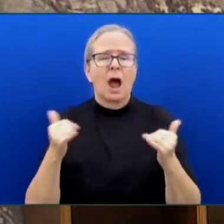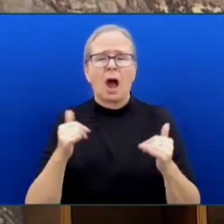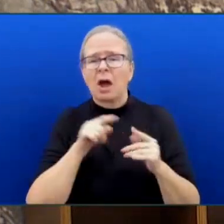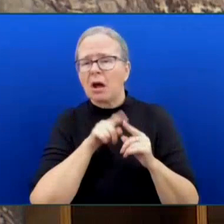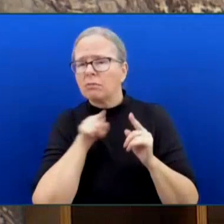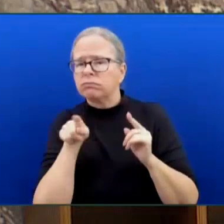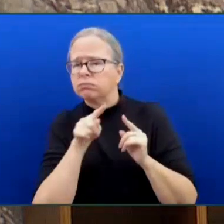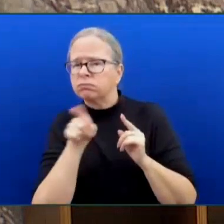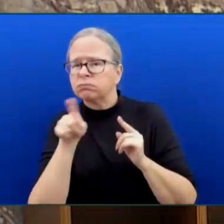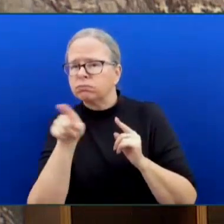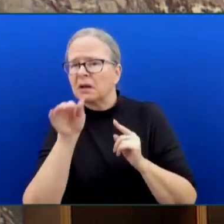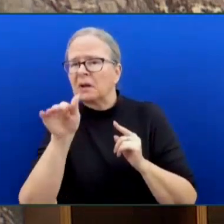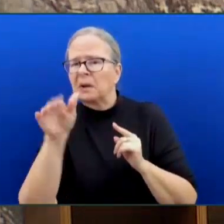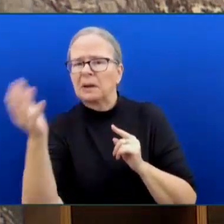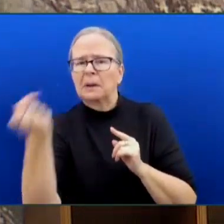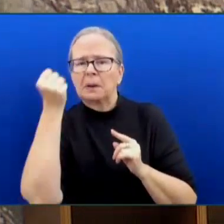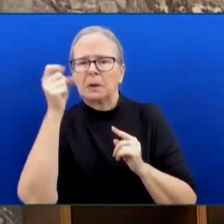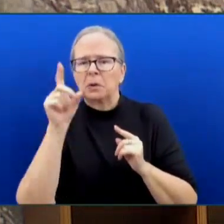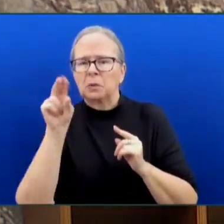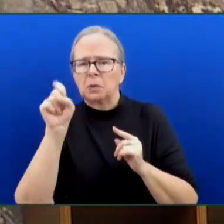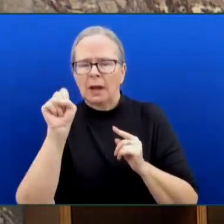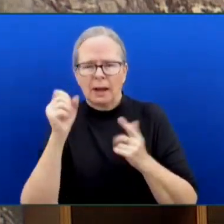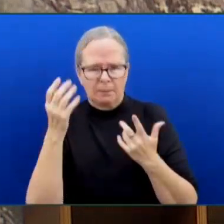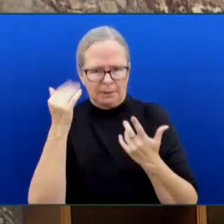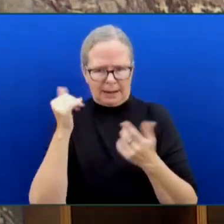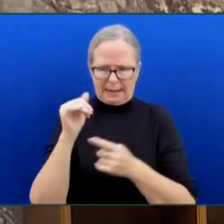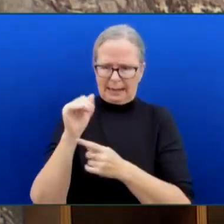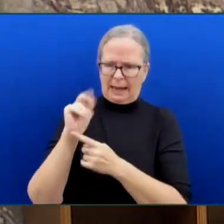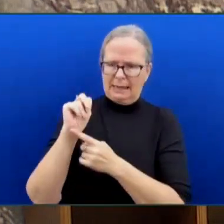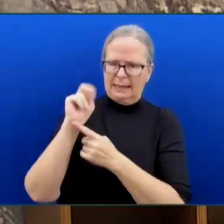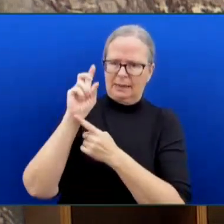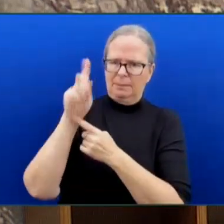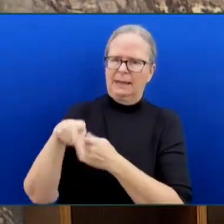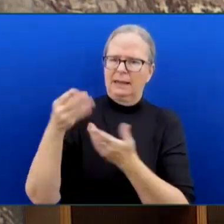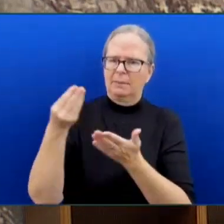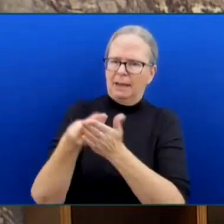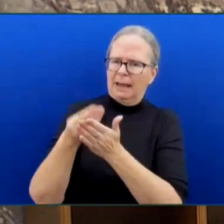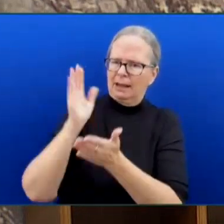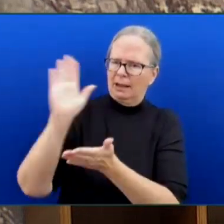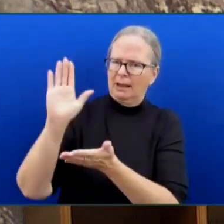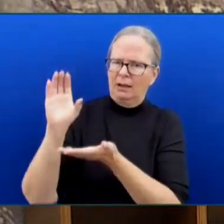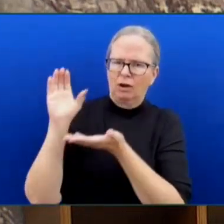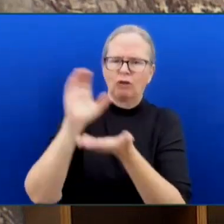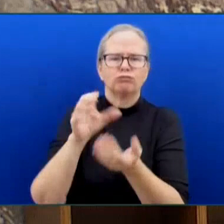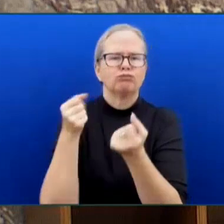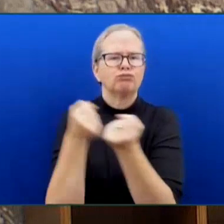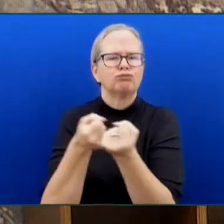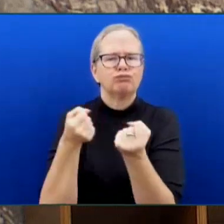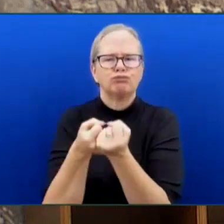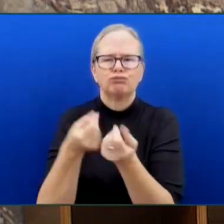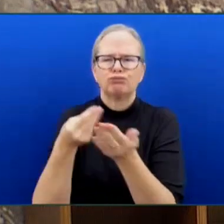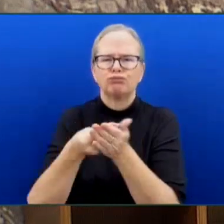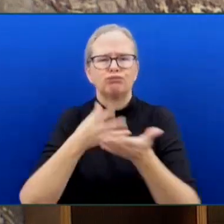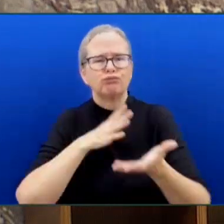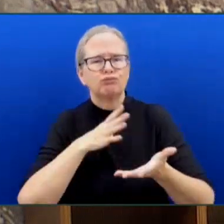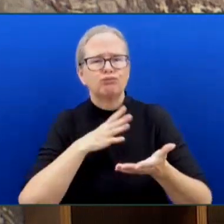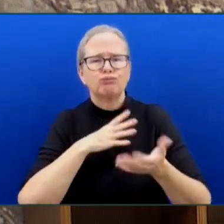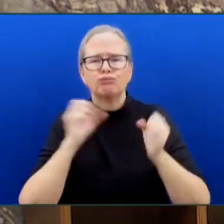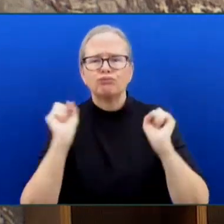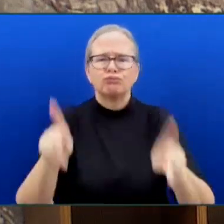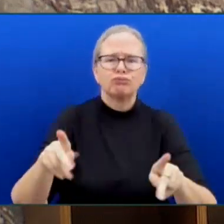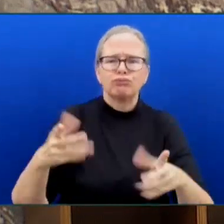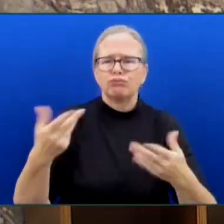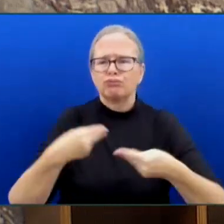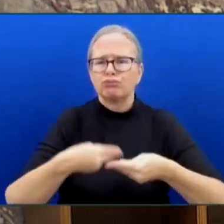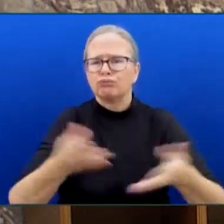that's exactly what happened to 13-year-old Camilla Sword and her friends, according to Camilla's father. Her